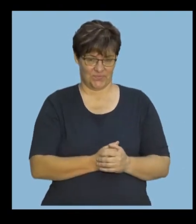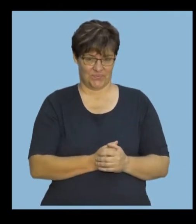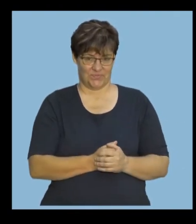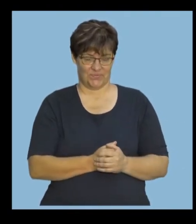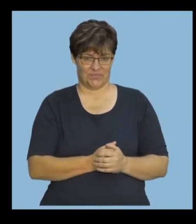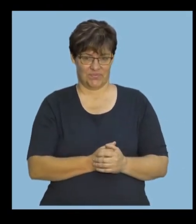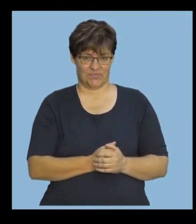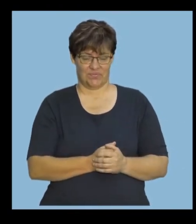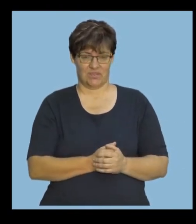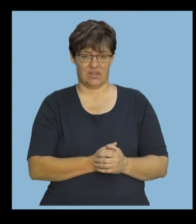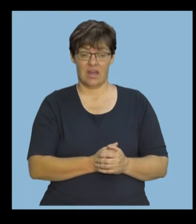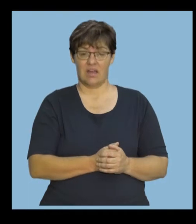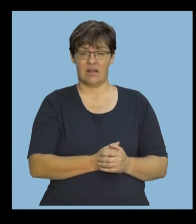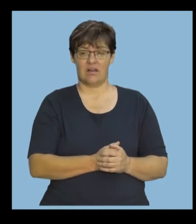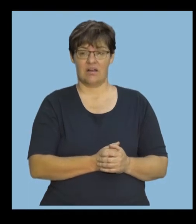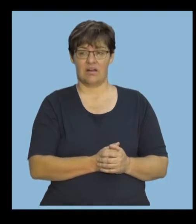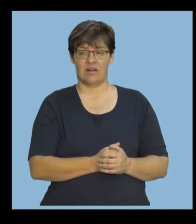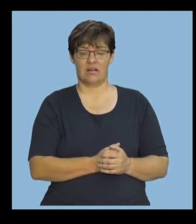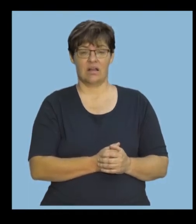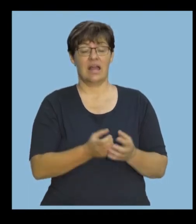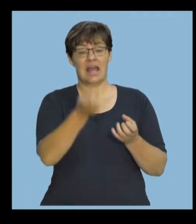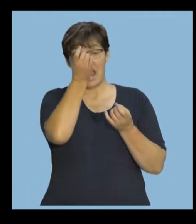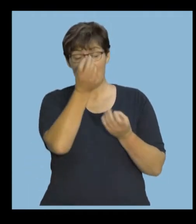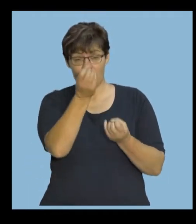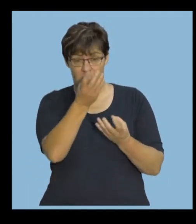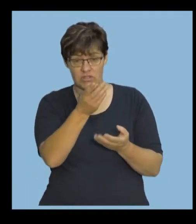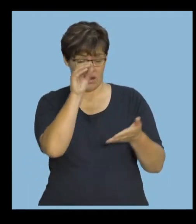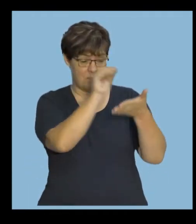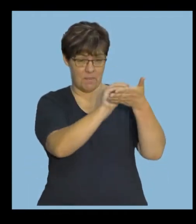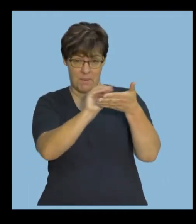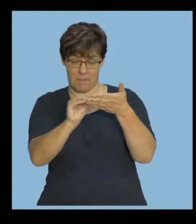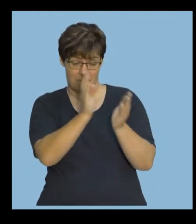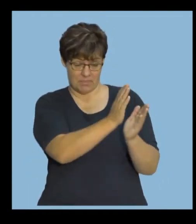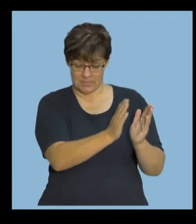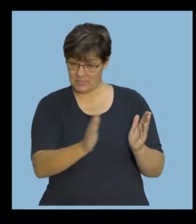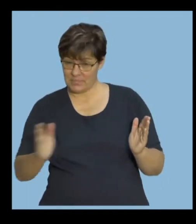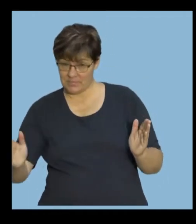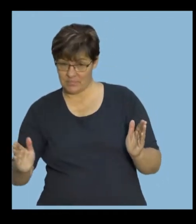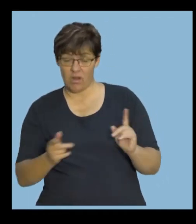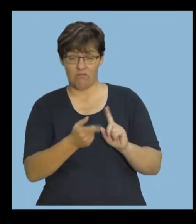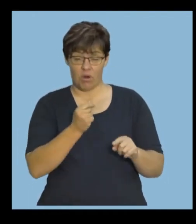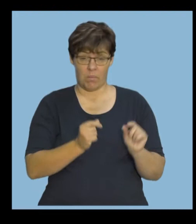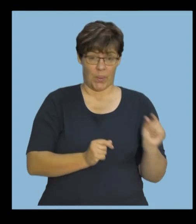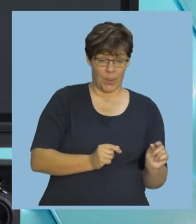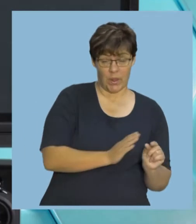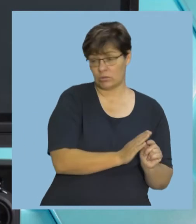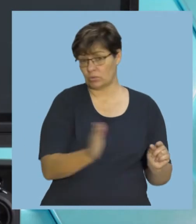is the first number once the data has been written in order from the smallest to the